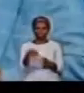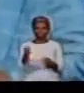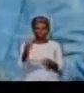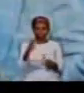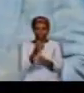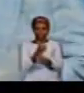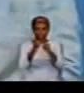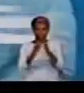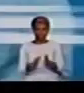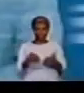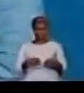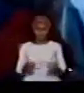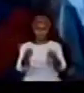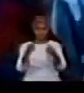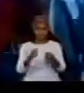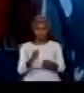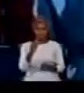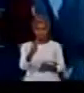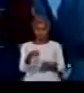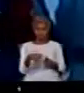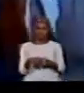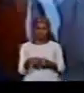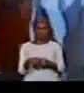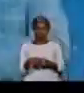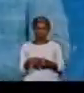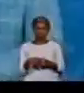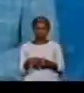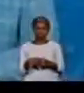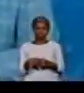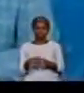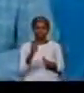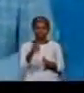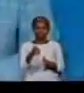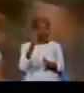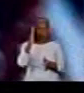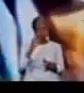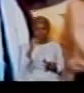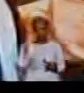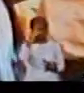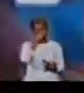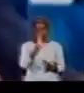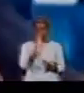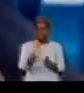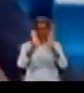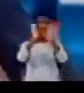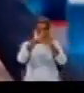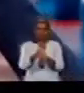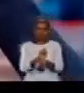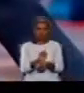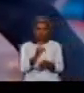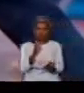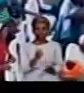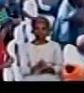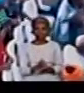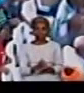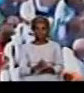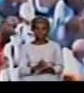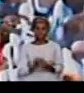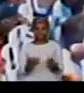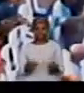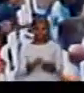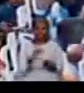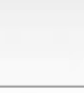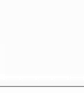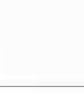the armor of the Son. Any child of God, every child of God, we